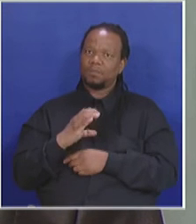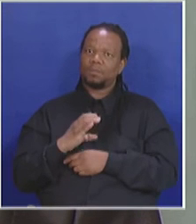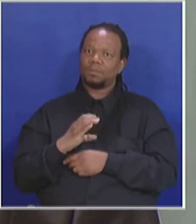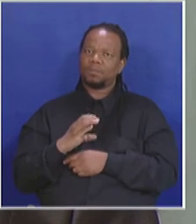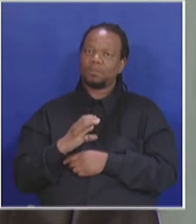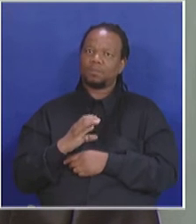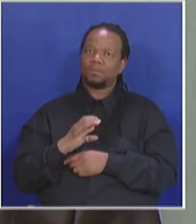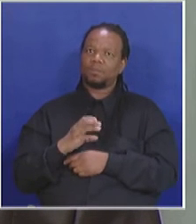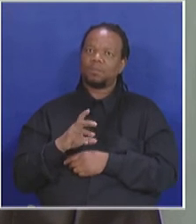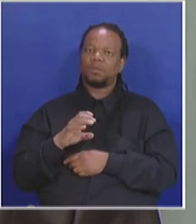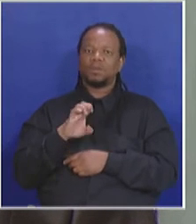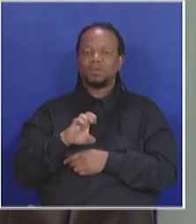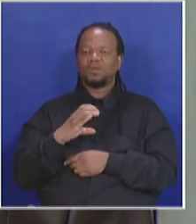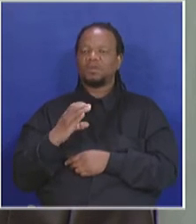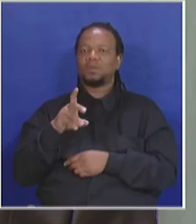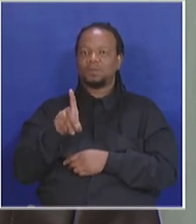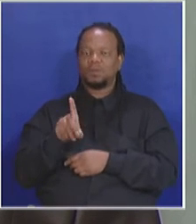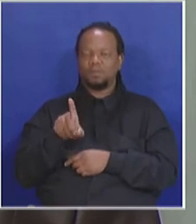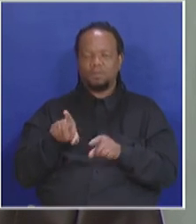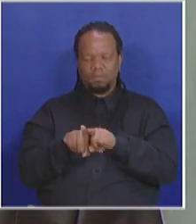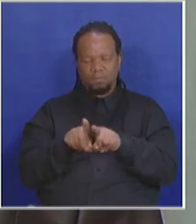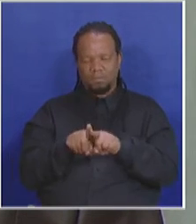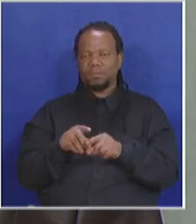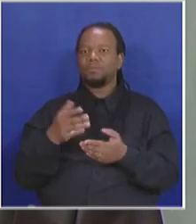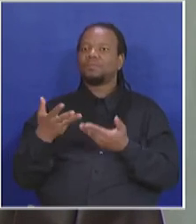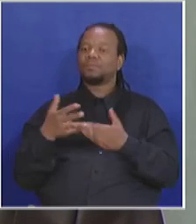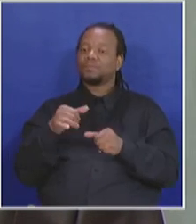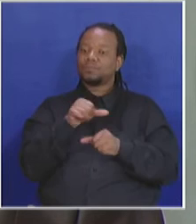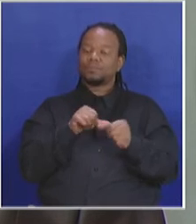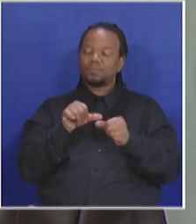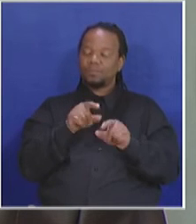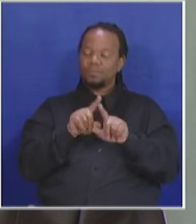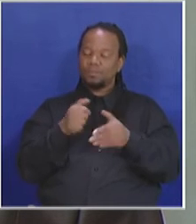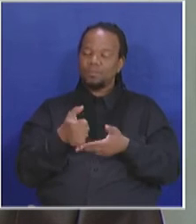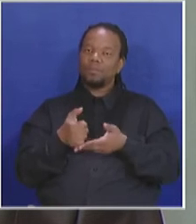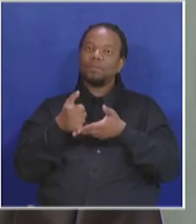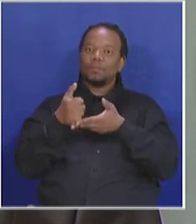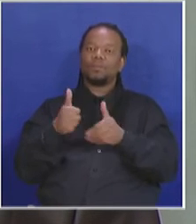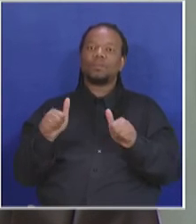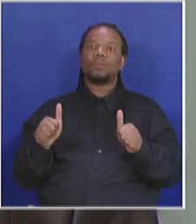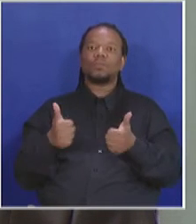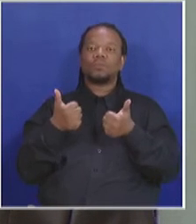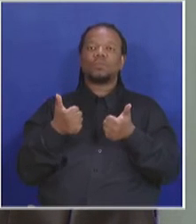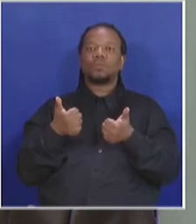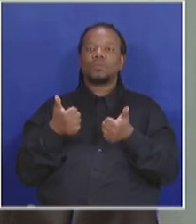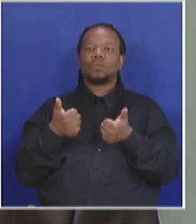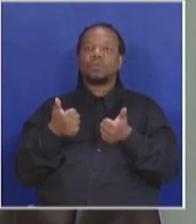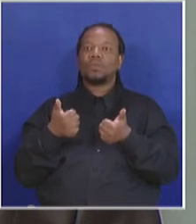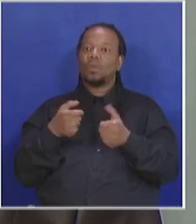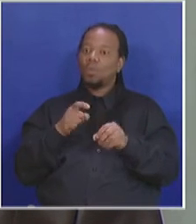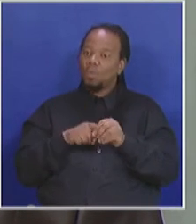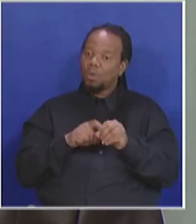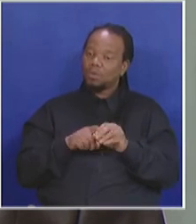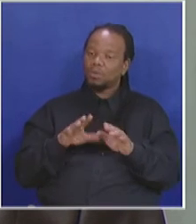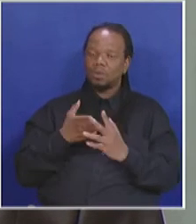Provincial Department of Social Development with the aim, among others, to improve the quality and access to some form of early childhood